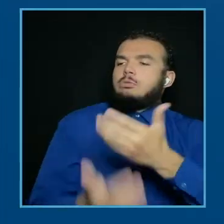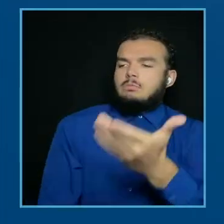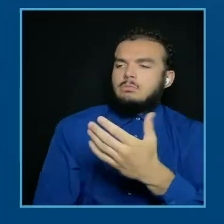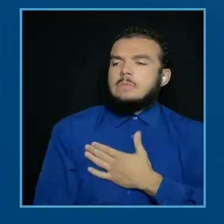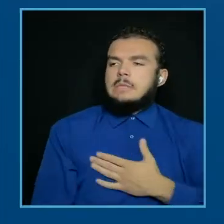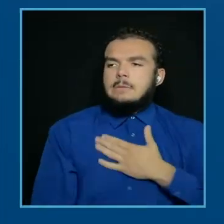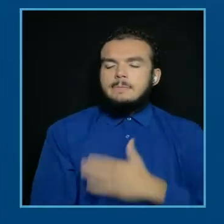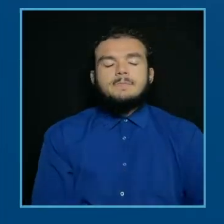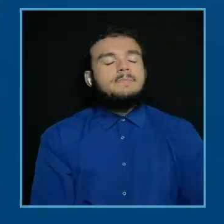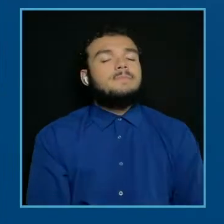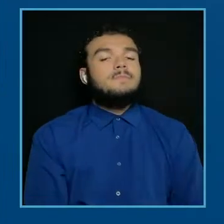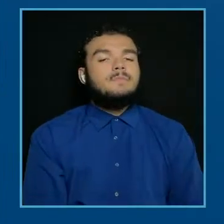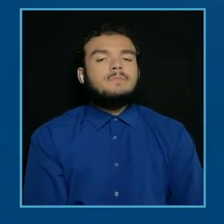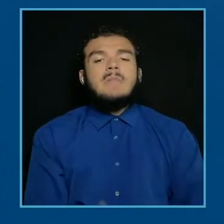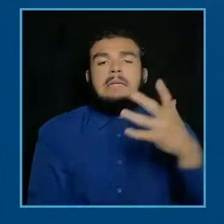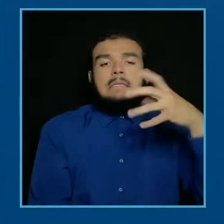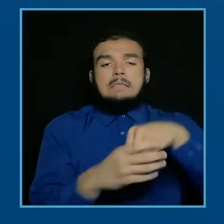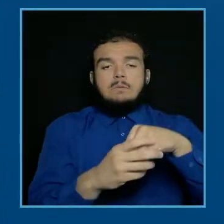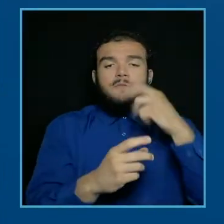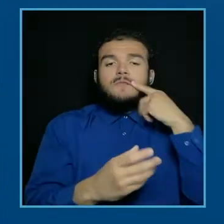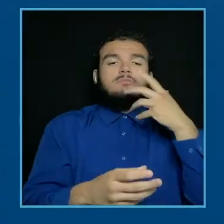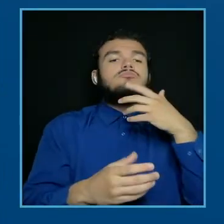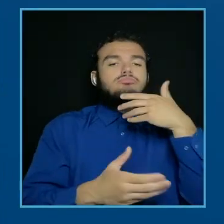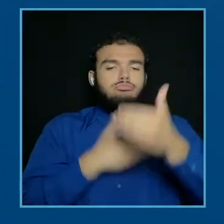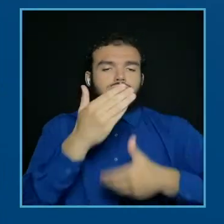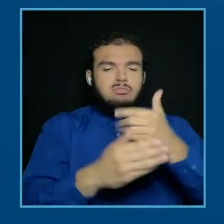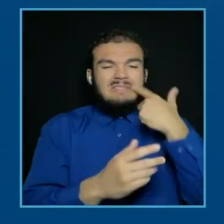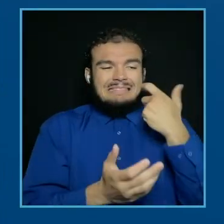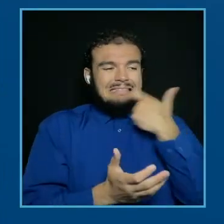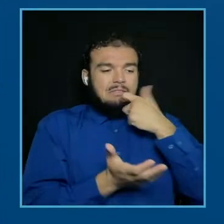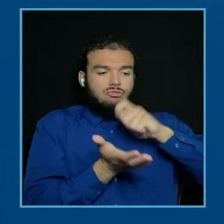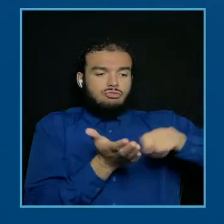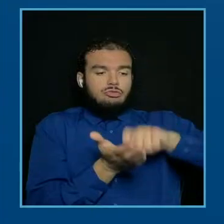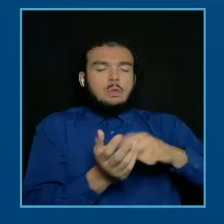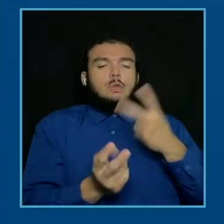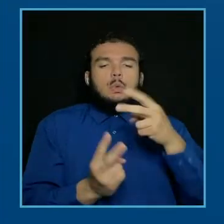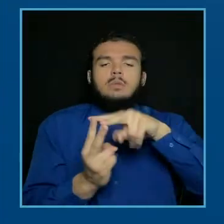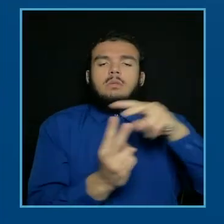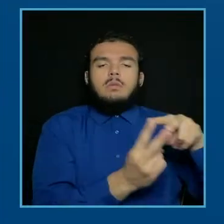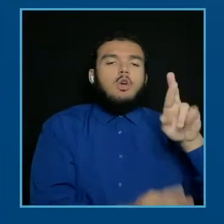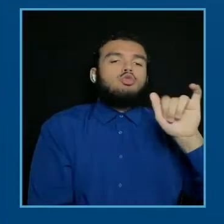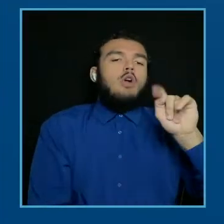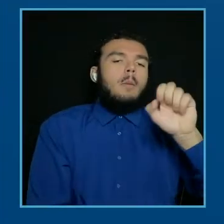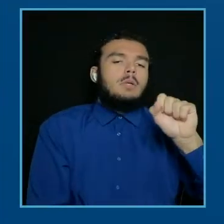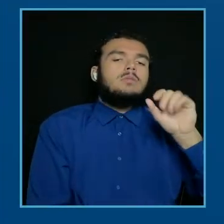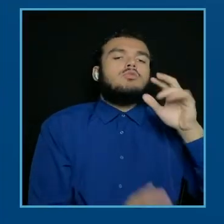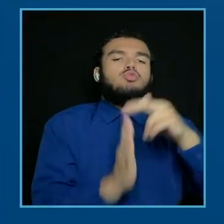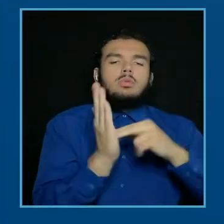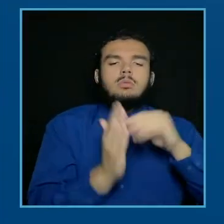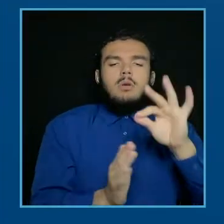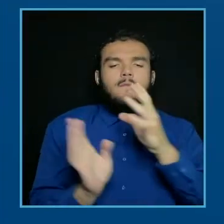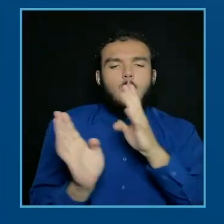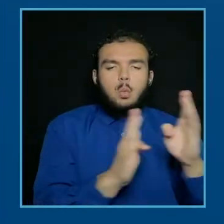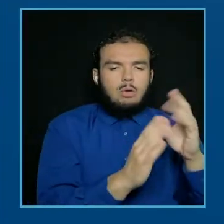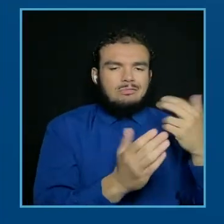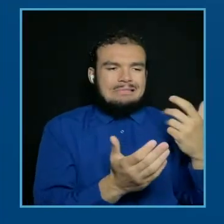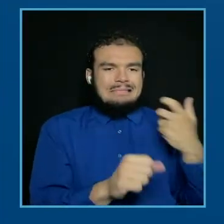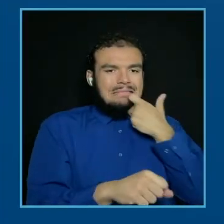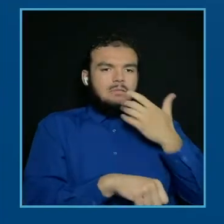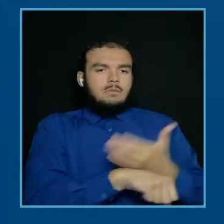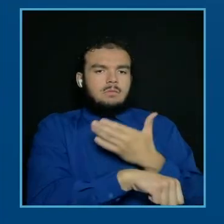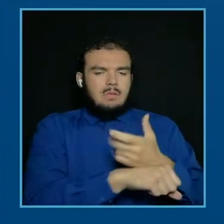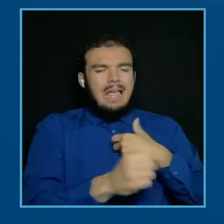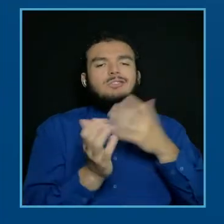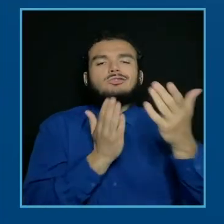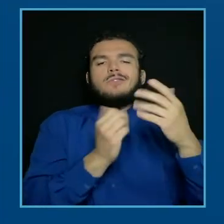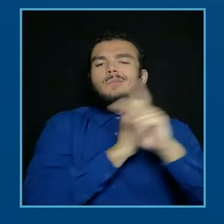In addition to participating in the writing of the most recent 2 editions of Robert's Rules of Order newly revised, I've served as parliamentarian for